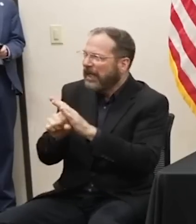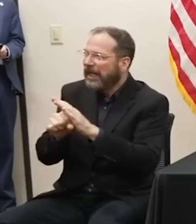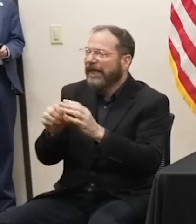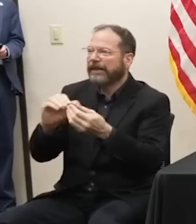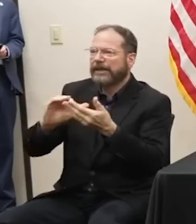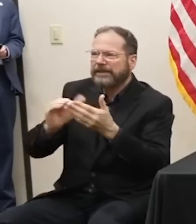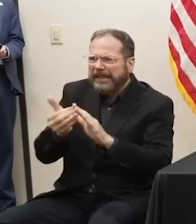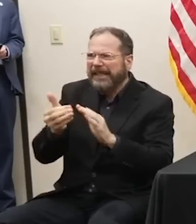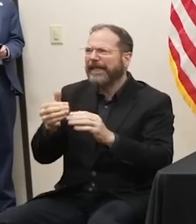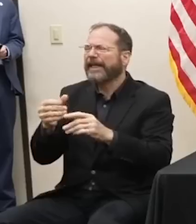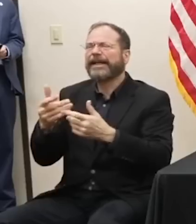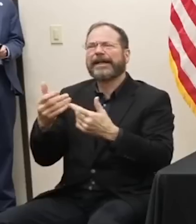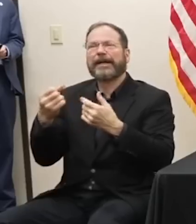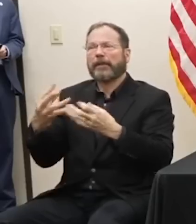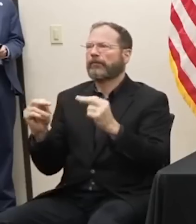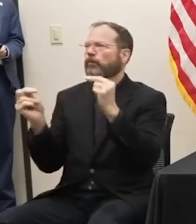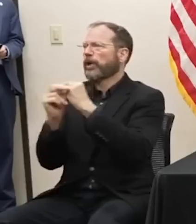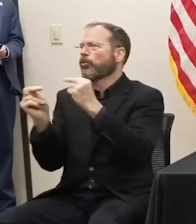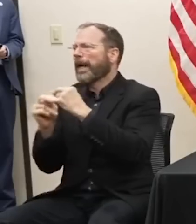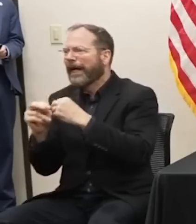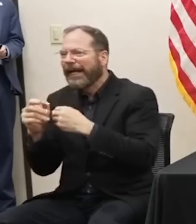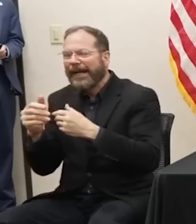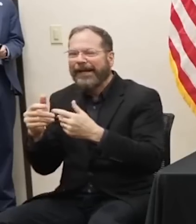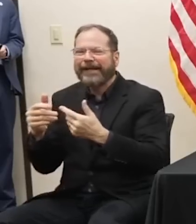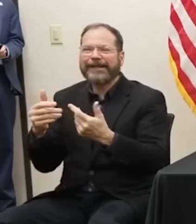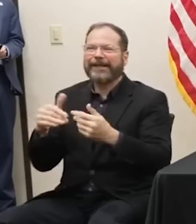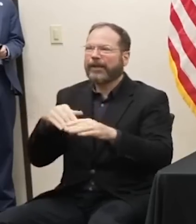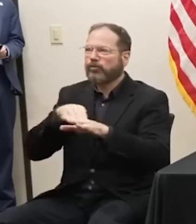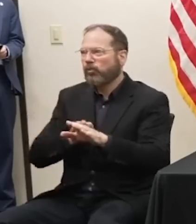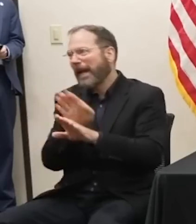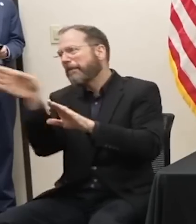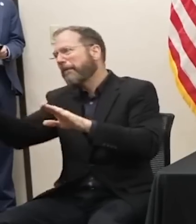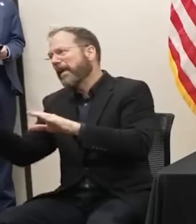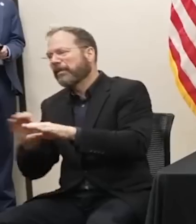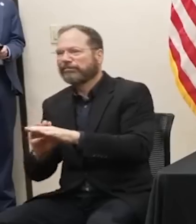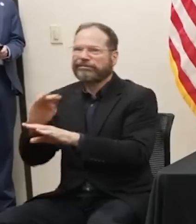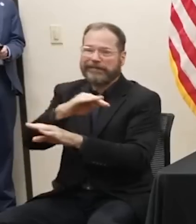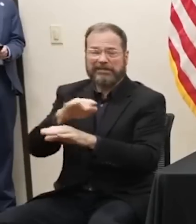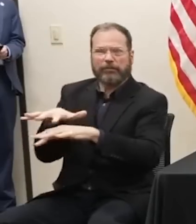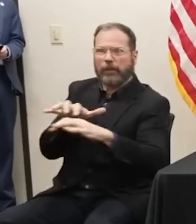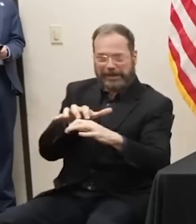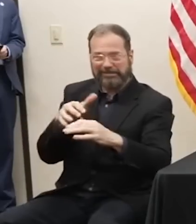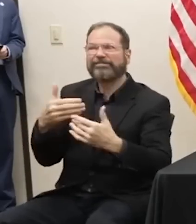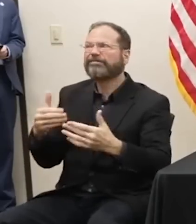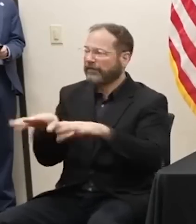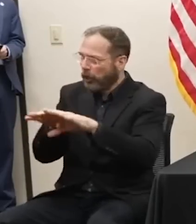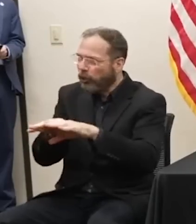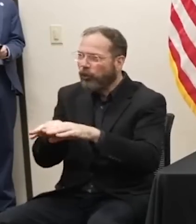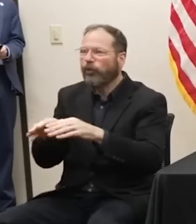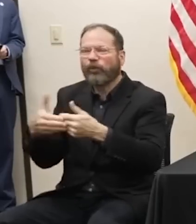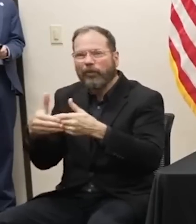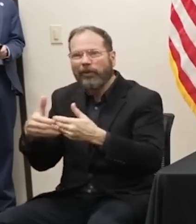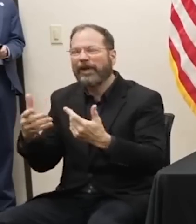Metroplex. A number of freeway sections and ramps and overpasses have been impacted. They have been closures at